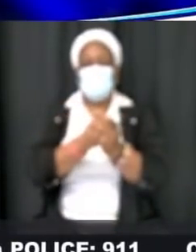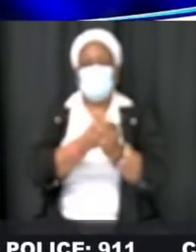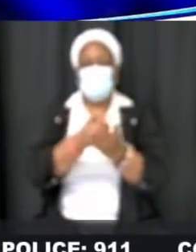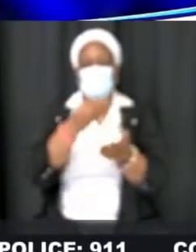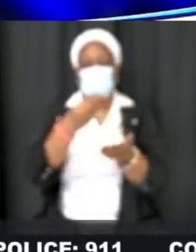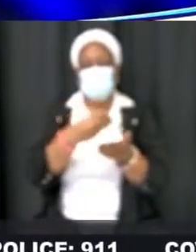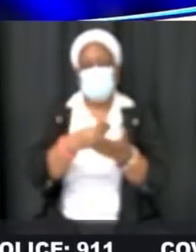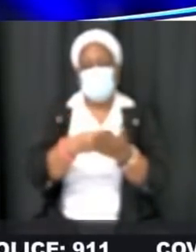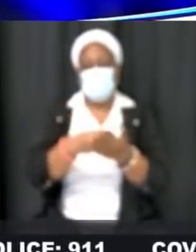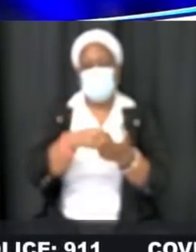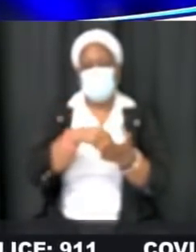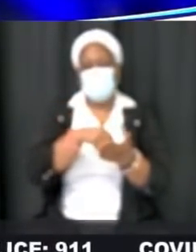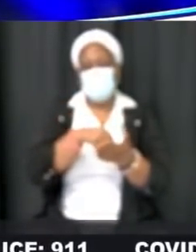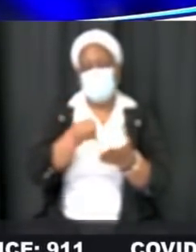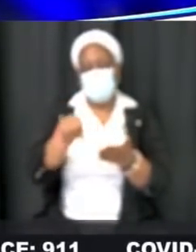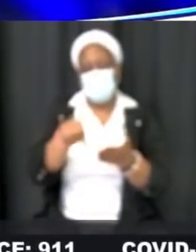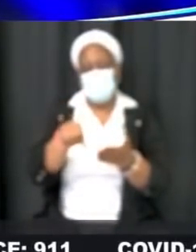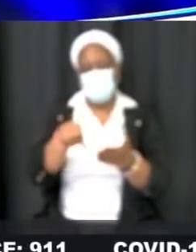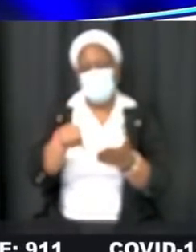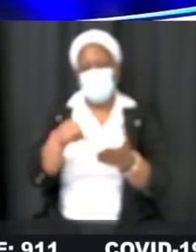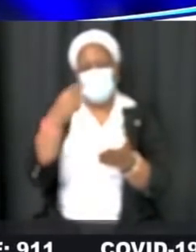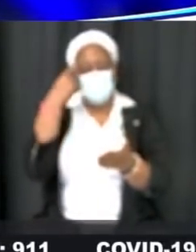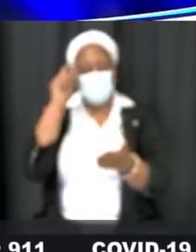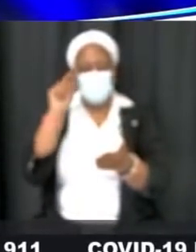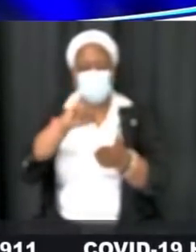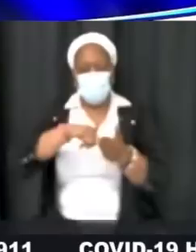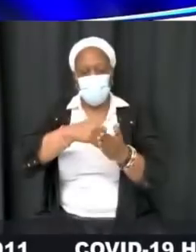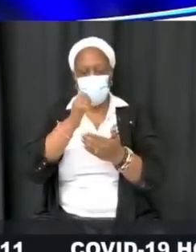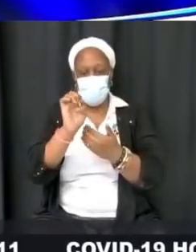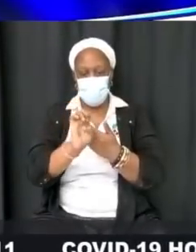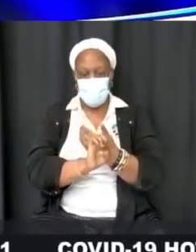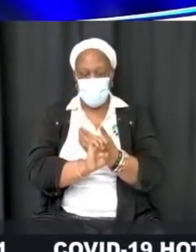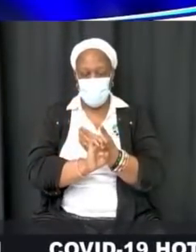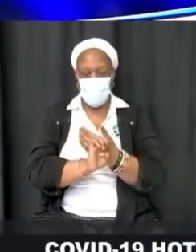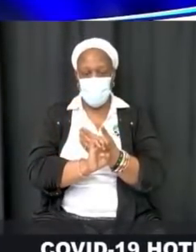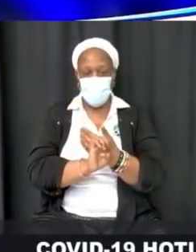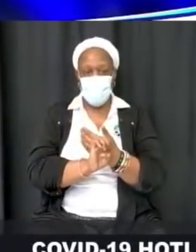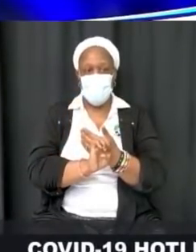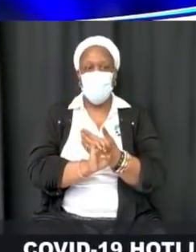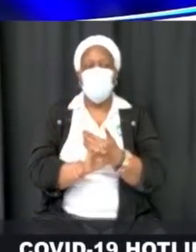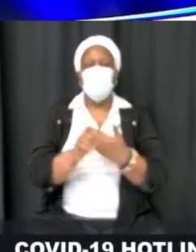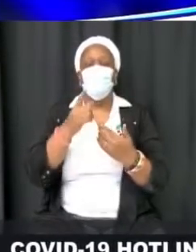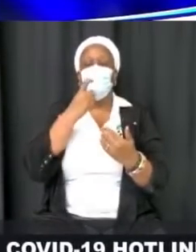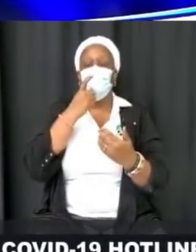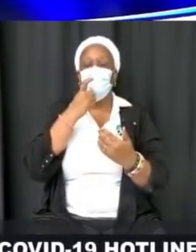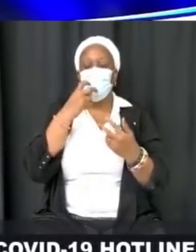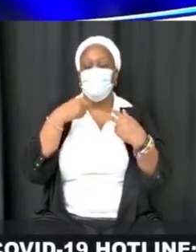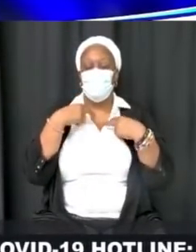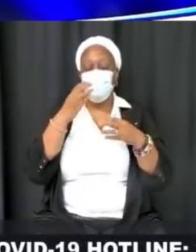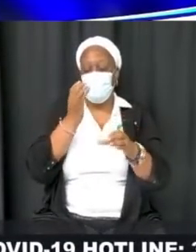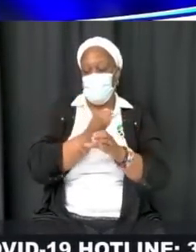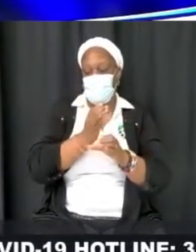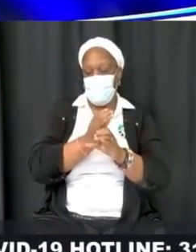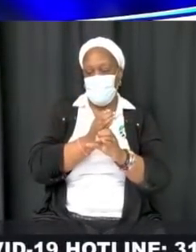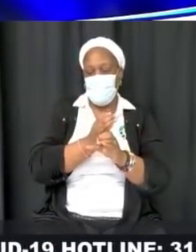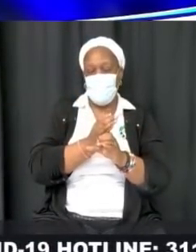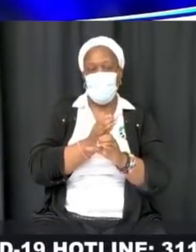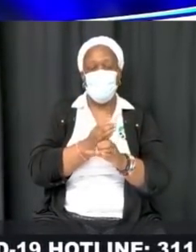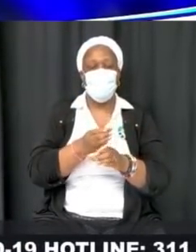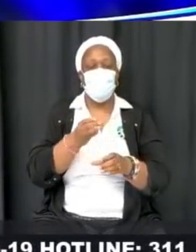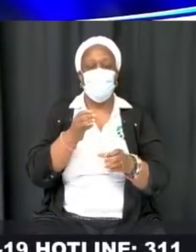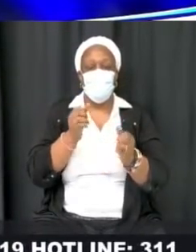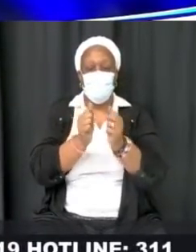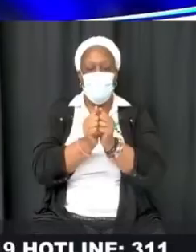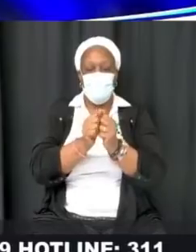extended to July 31st. Therefore, persons with vehicles ending with 6 and